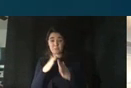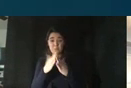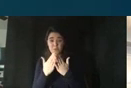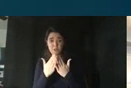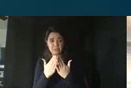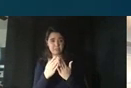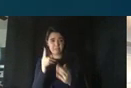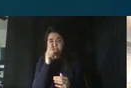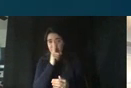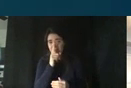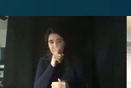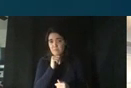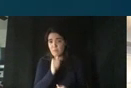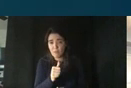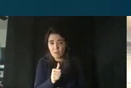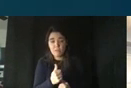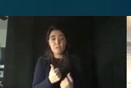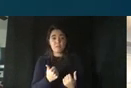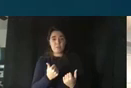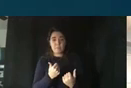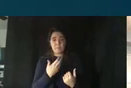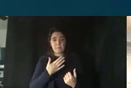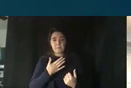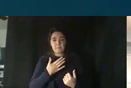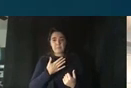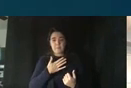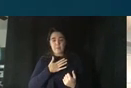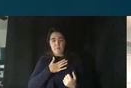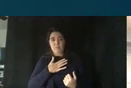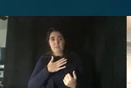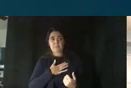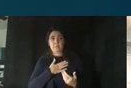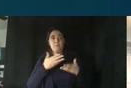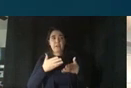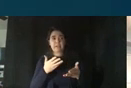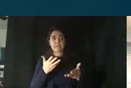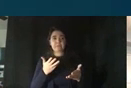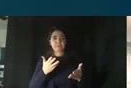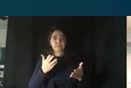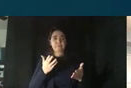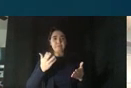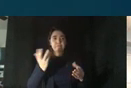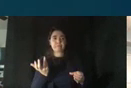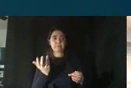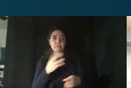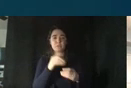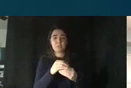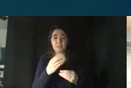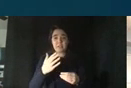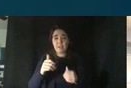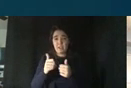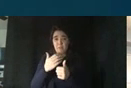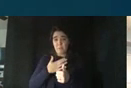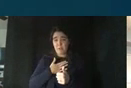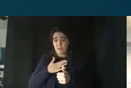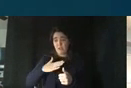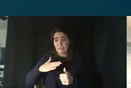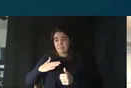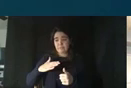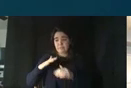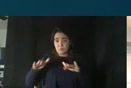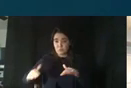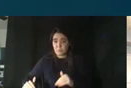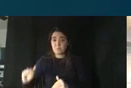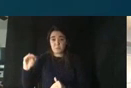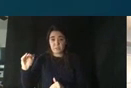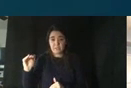to raising my own kids. I want my daughter to have these strong figures to look up